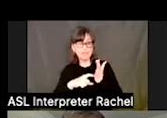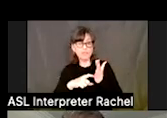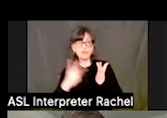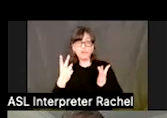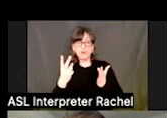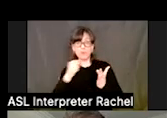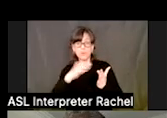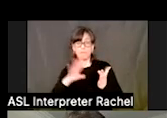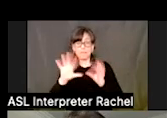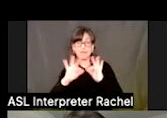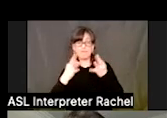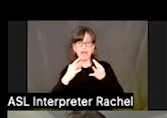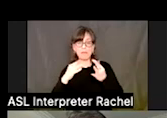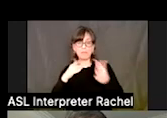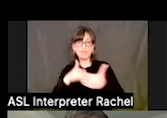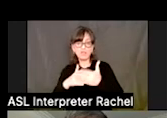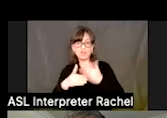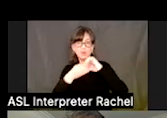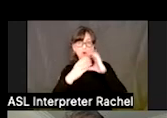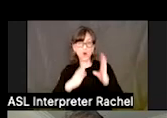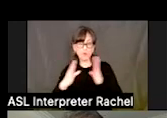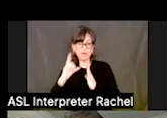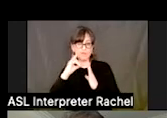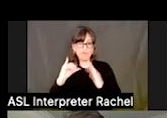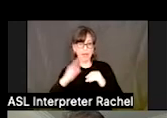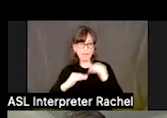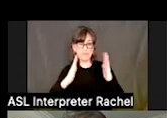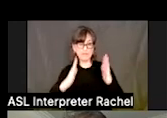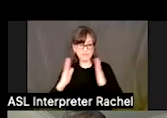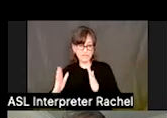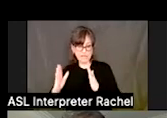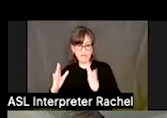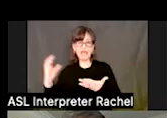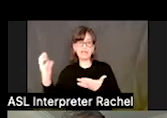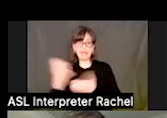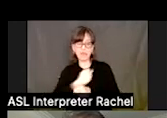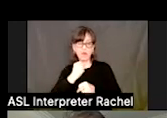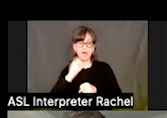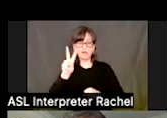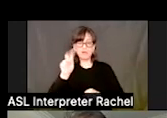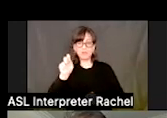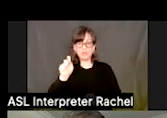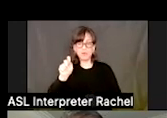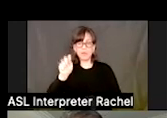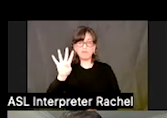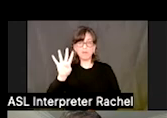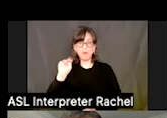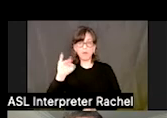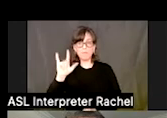women sued the owners of the building and they were awarded $2.4 million. So